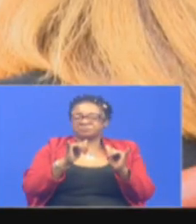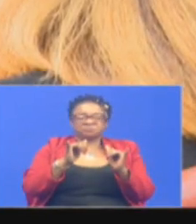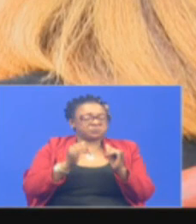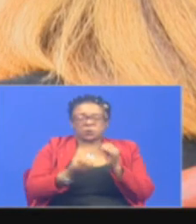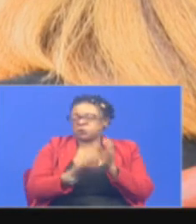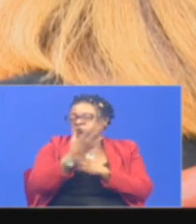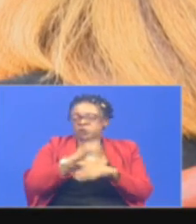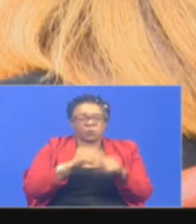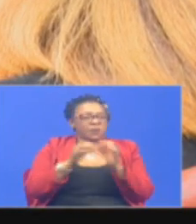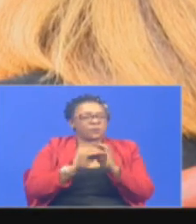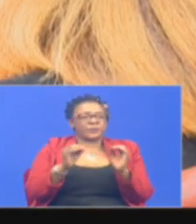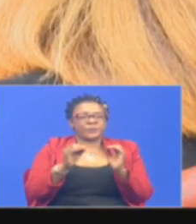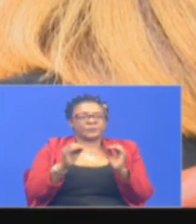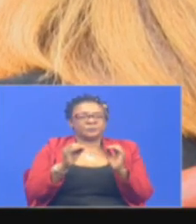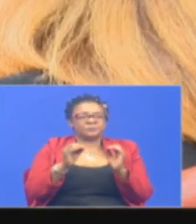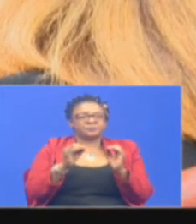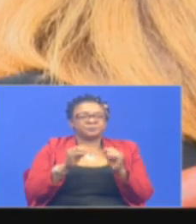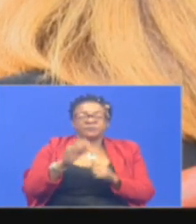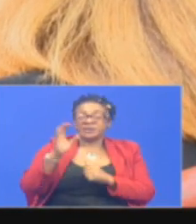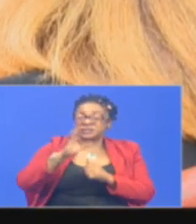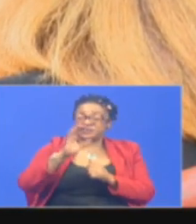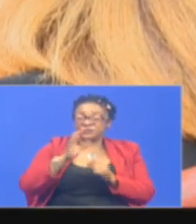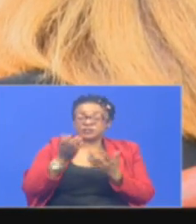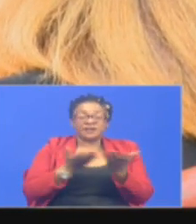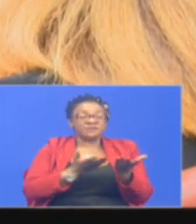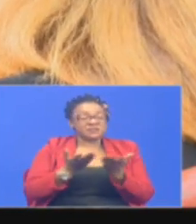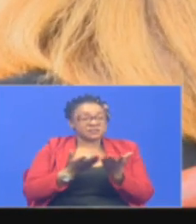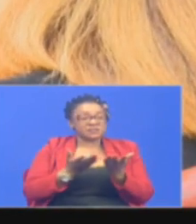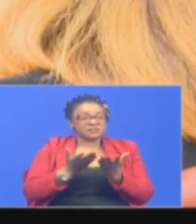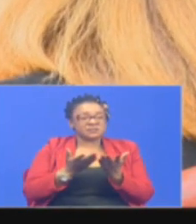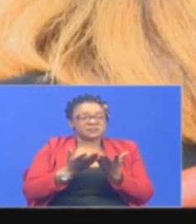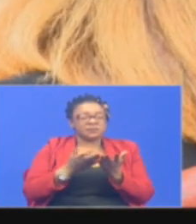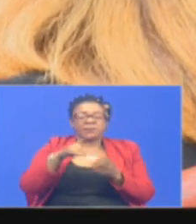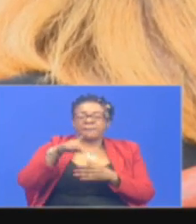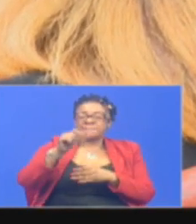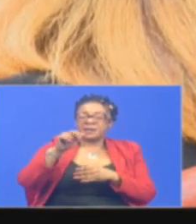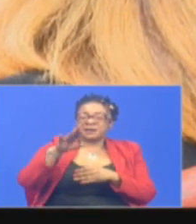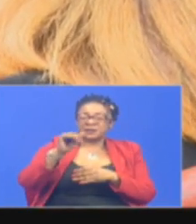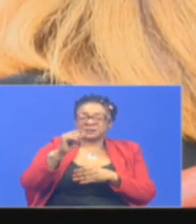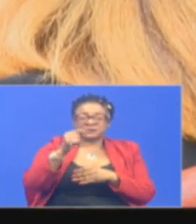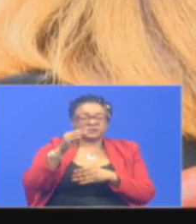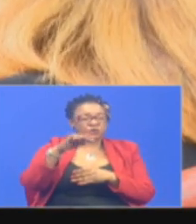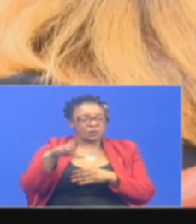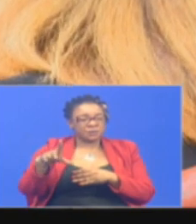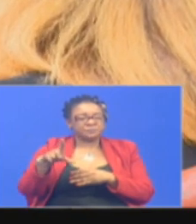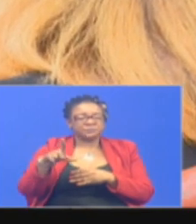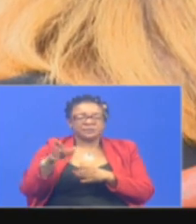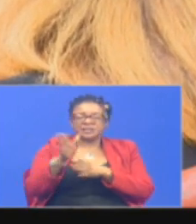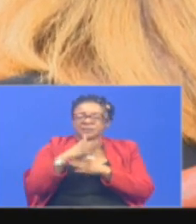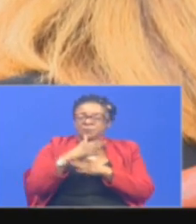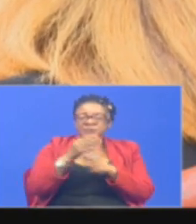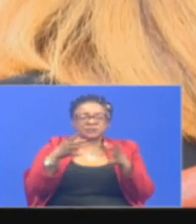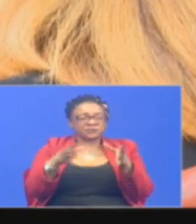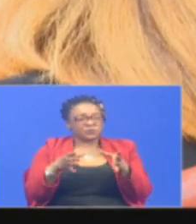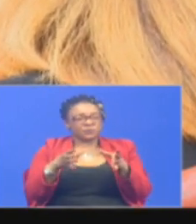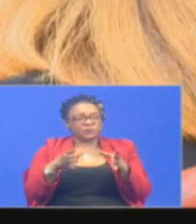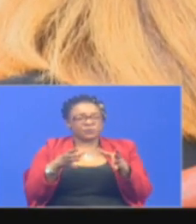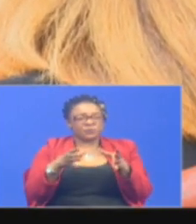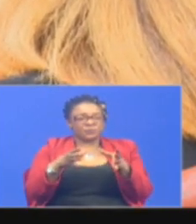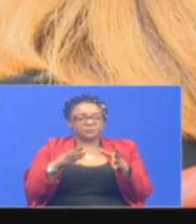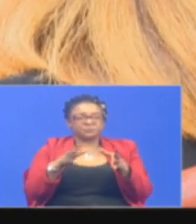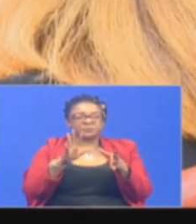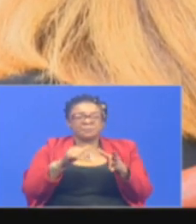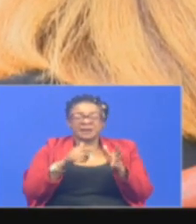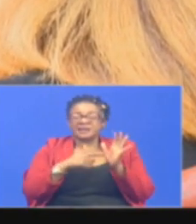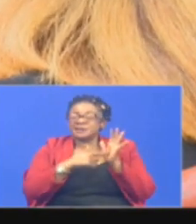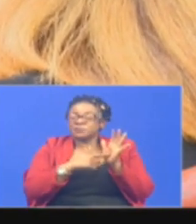constituted. The civil service, parastatal appointments, diplomatic corps. So by demonstration, what